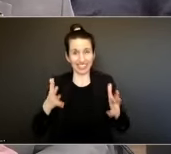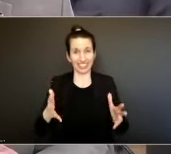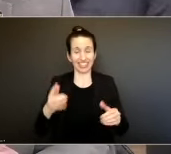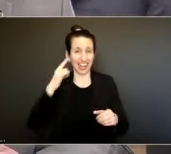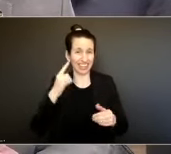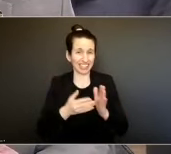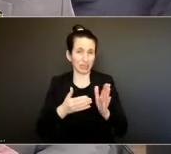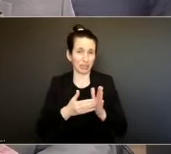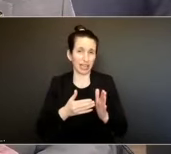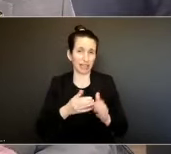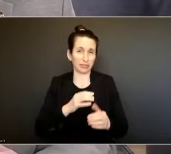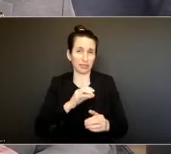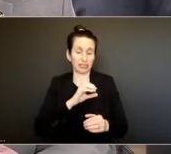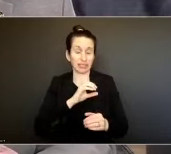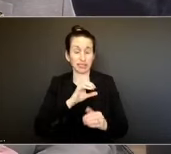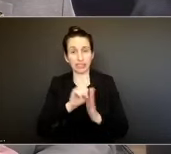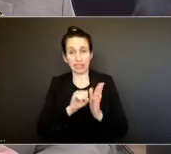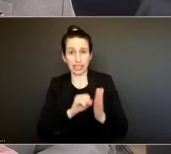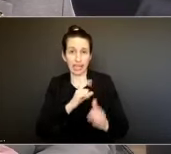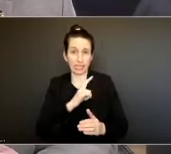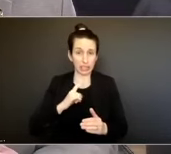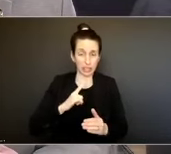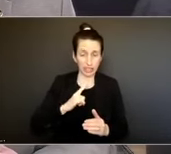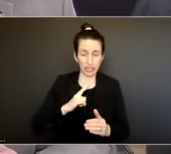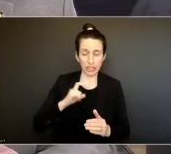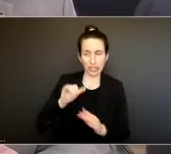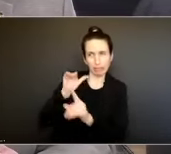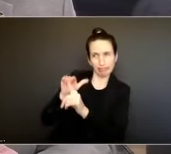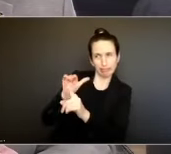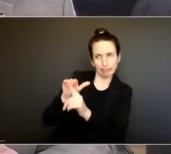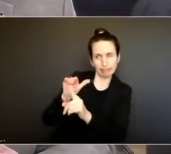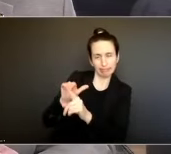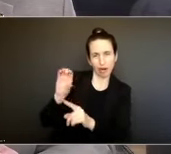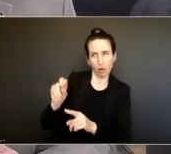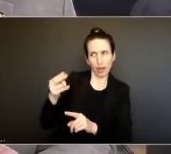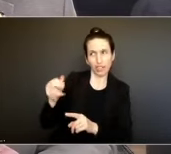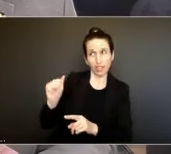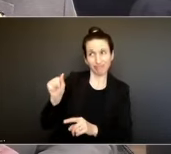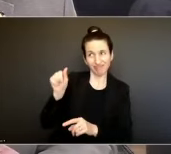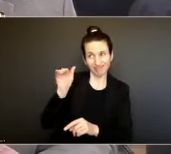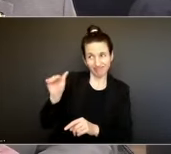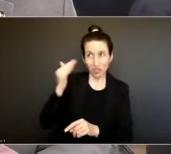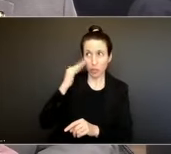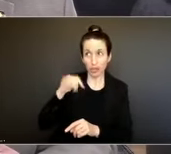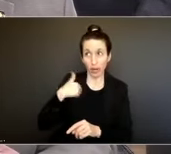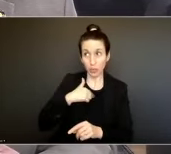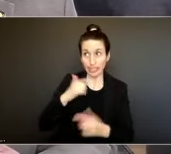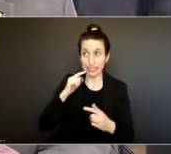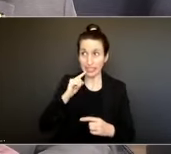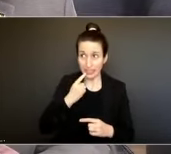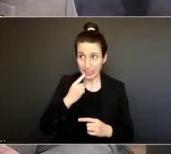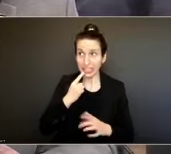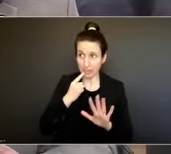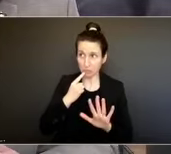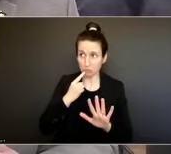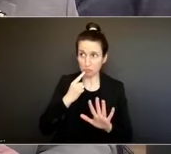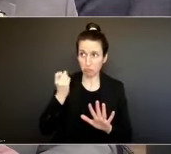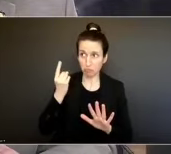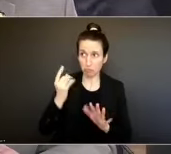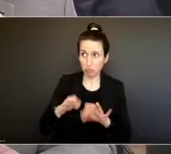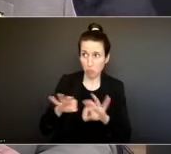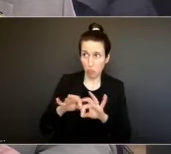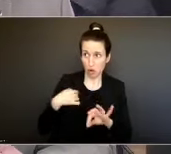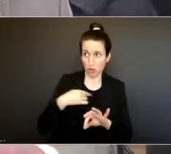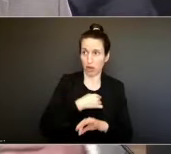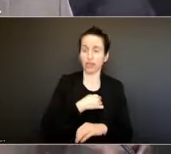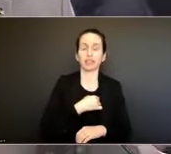legislature to the Oregon Health Authority that we are serious about this. And so we do have a different director. We